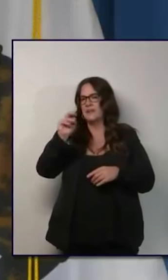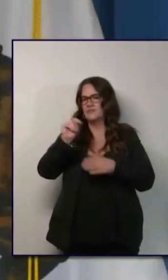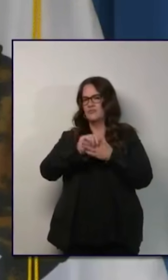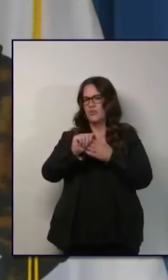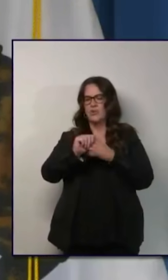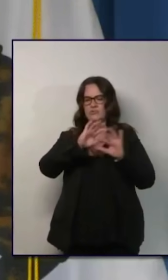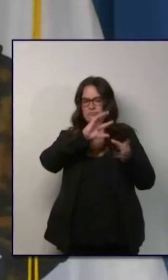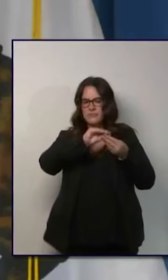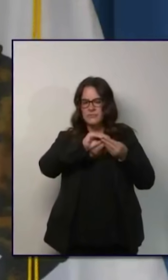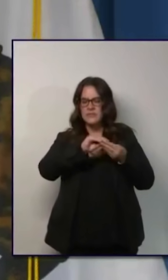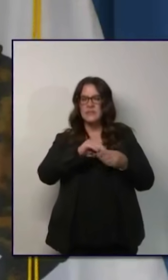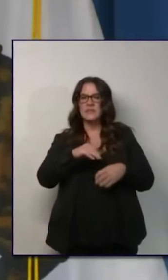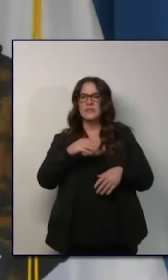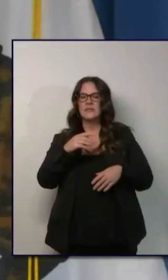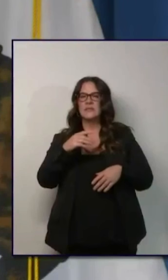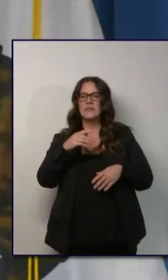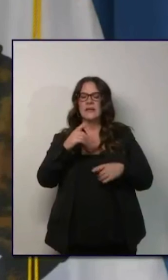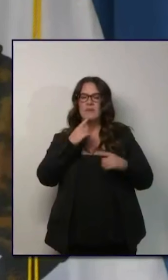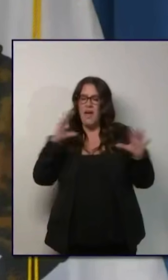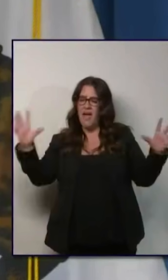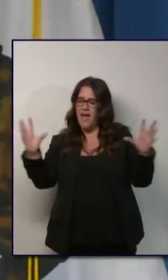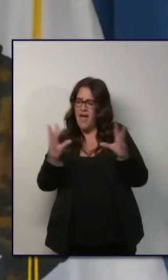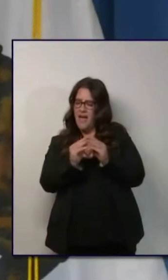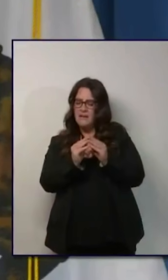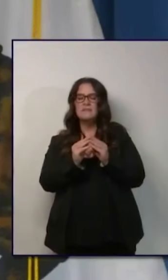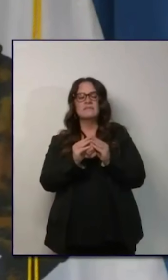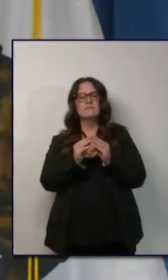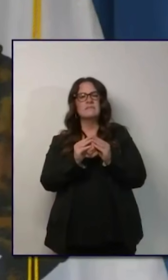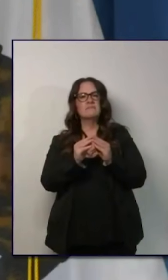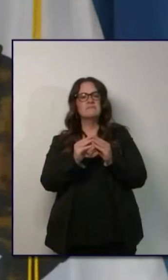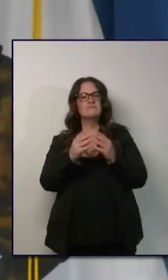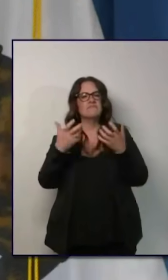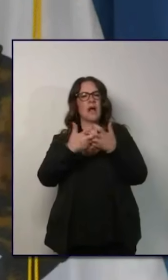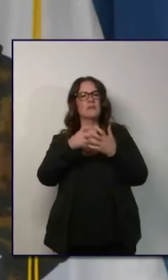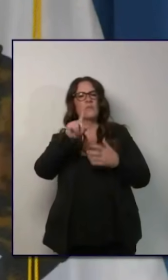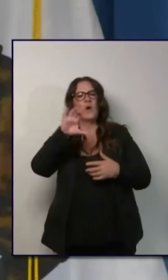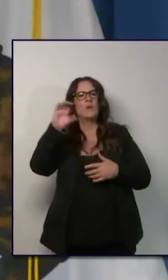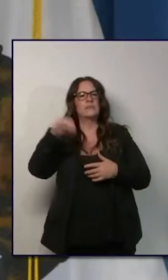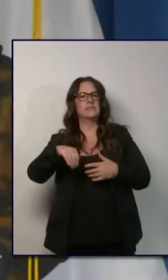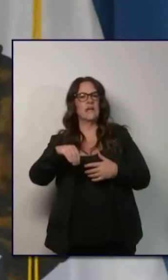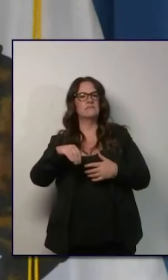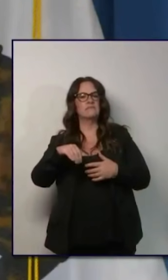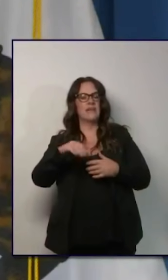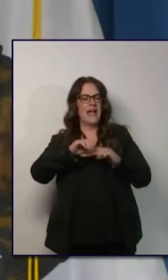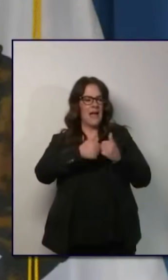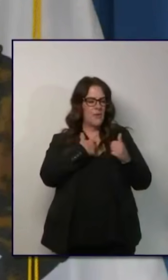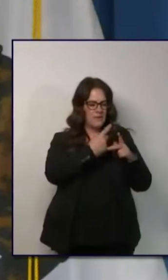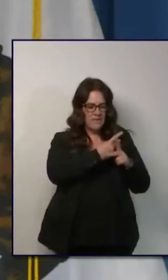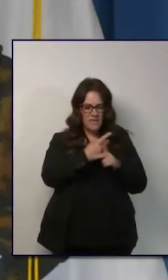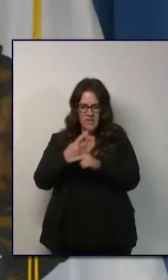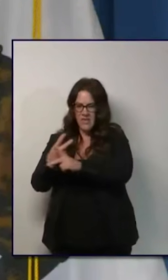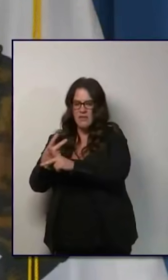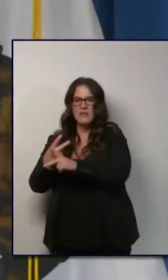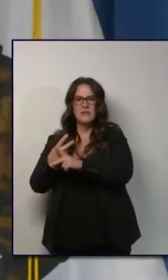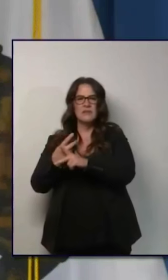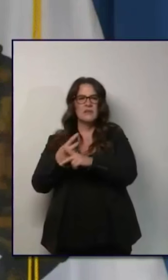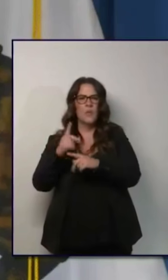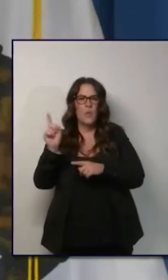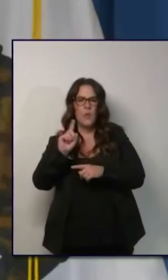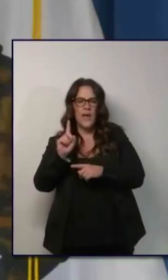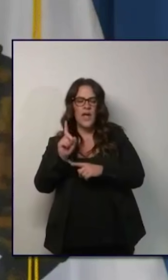numbers up, you get to 100%. You add all those numbers up, what those percentages reflect in budget dollars, that's